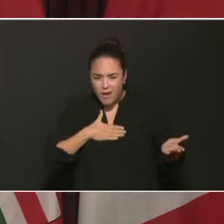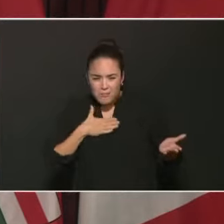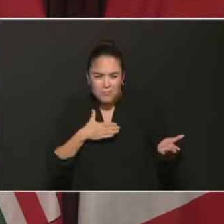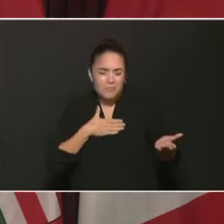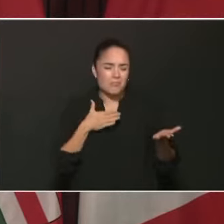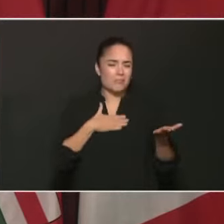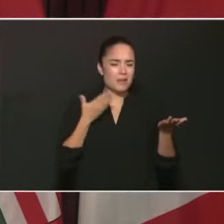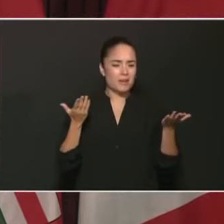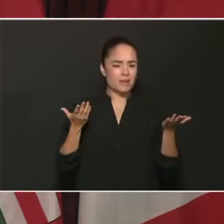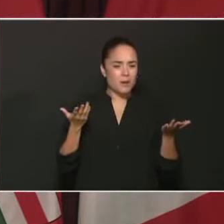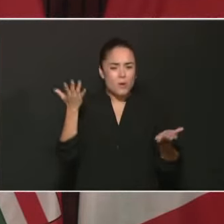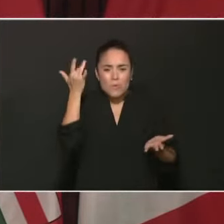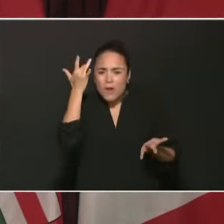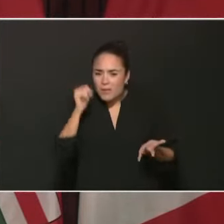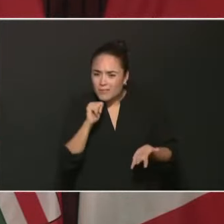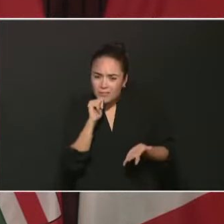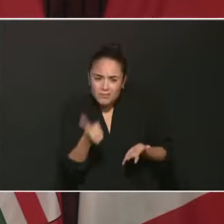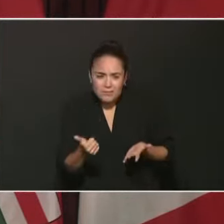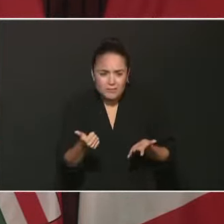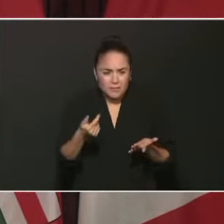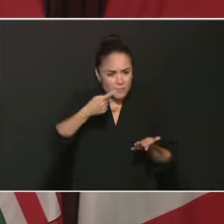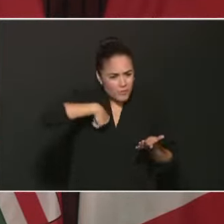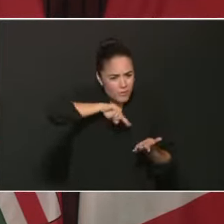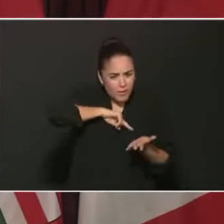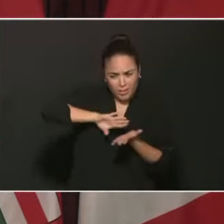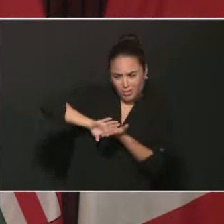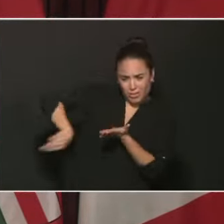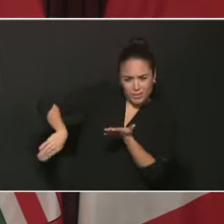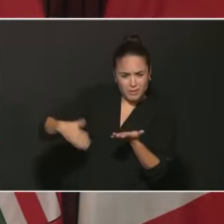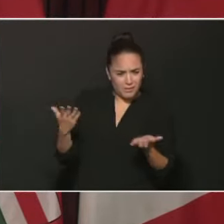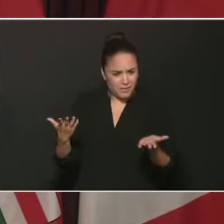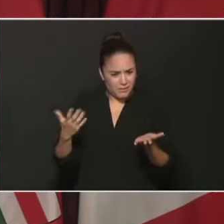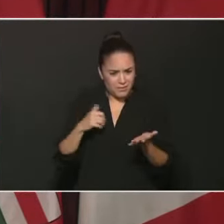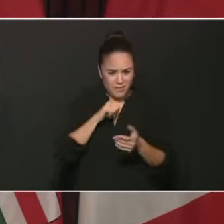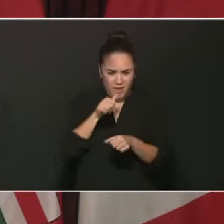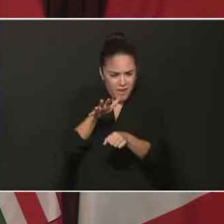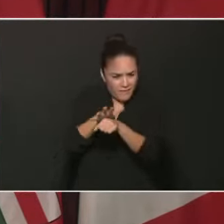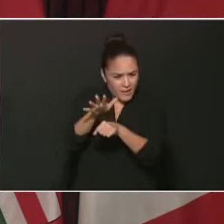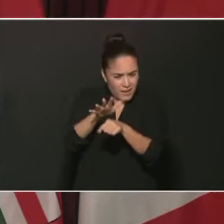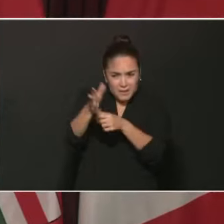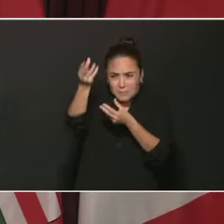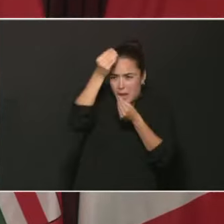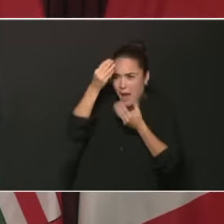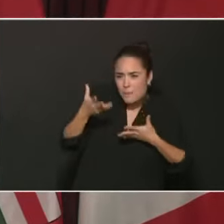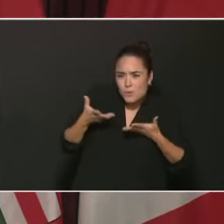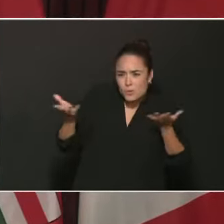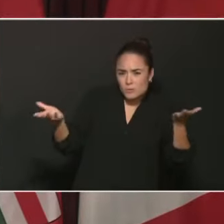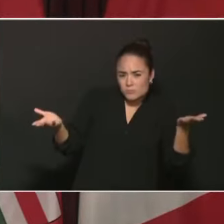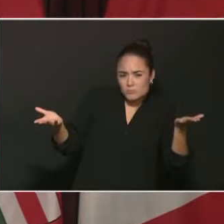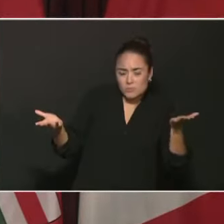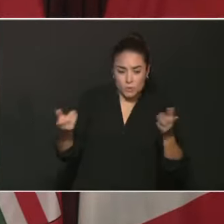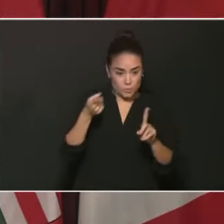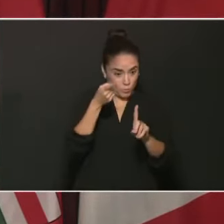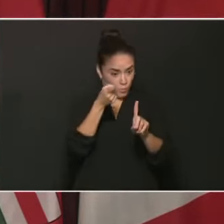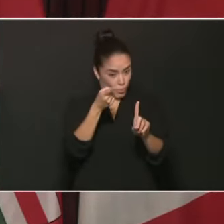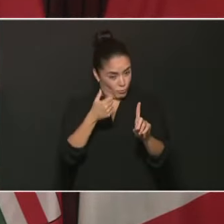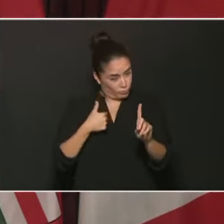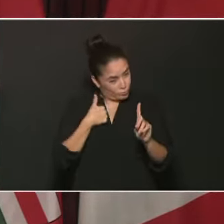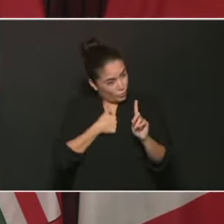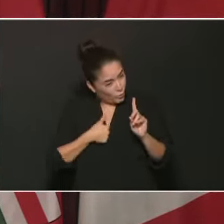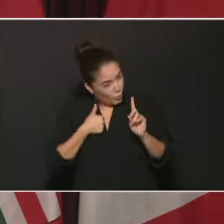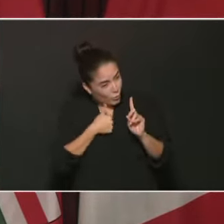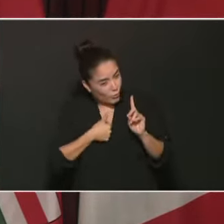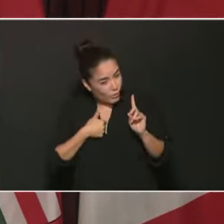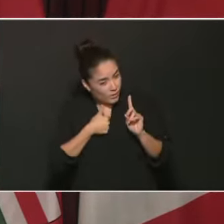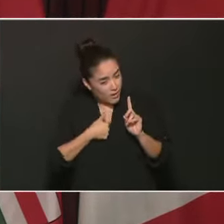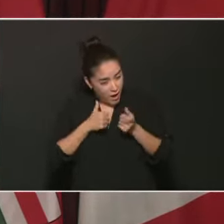detail as to why they were left out. I'm wondering, do you regret the way that you presented that information, and